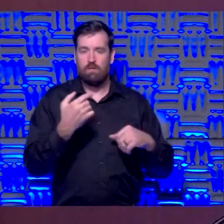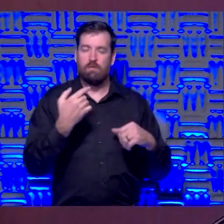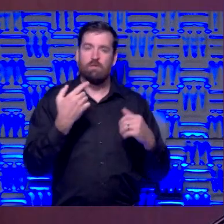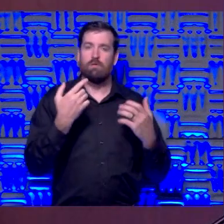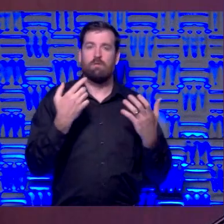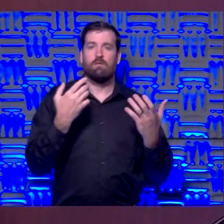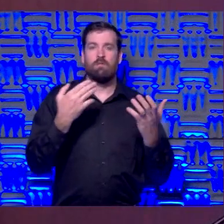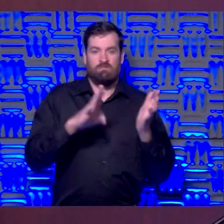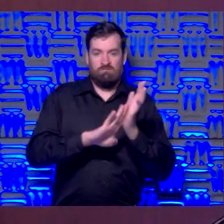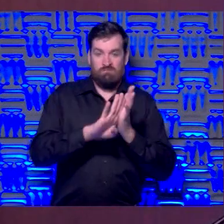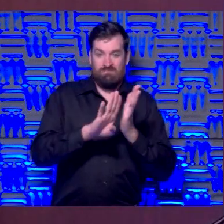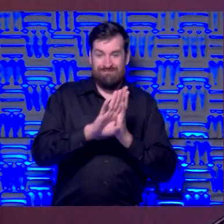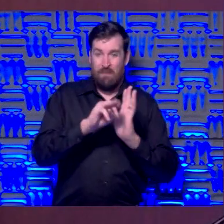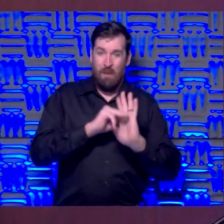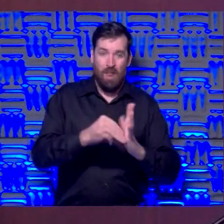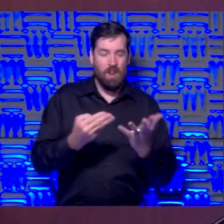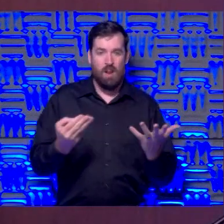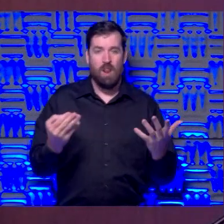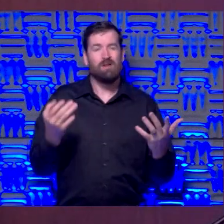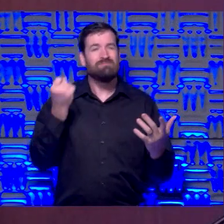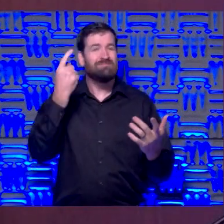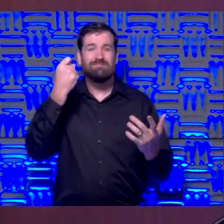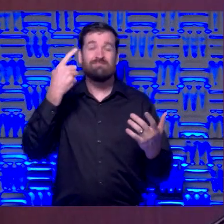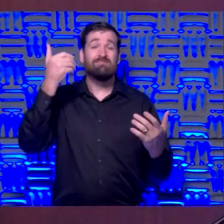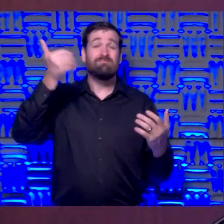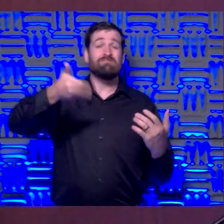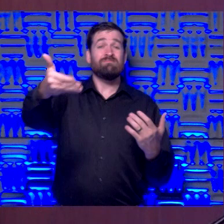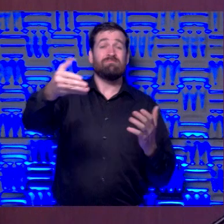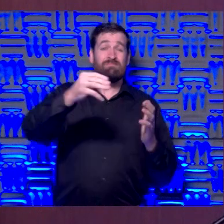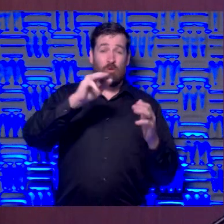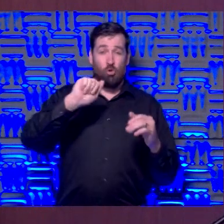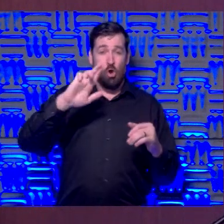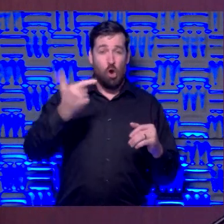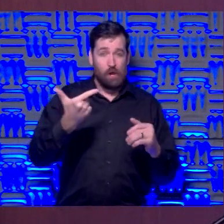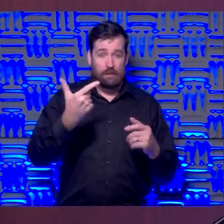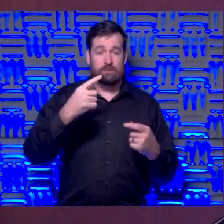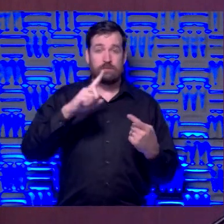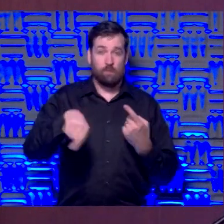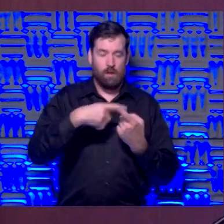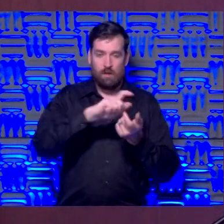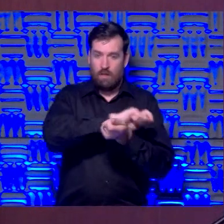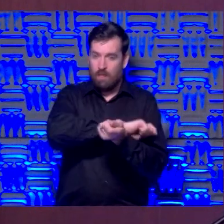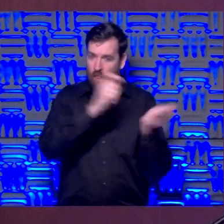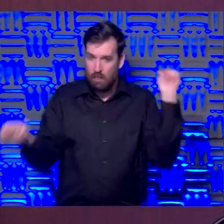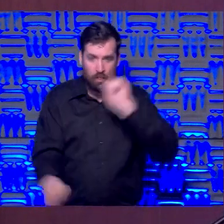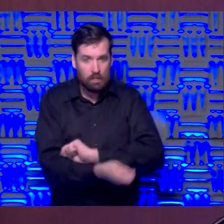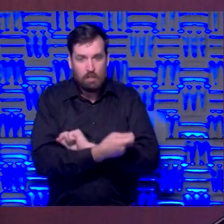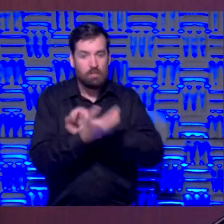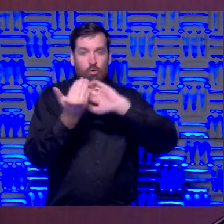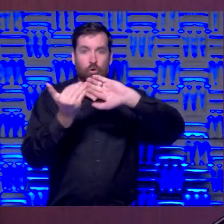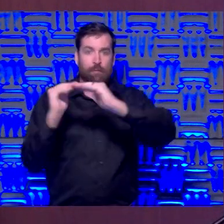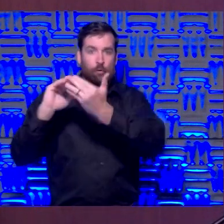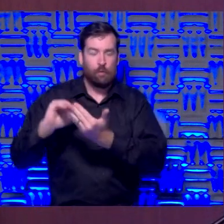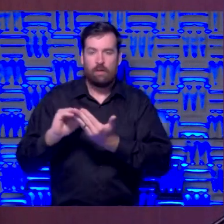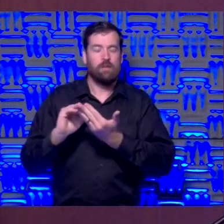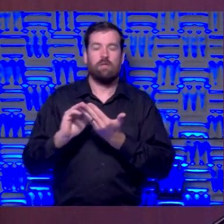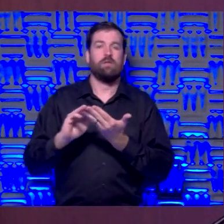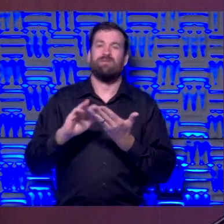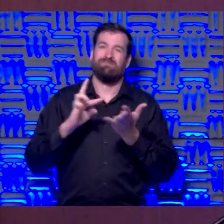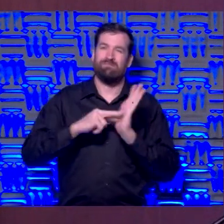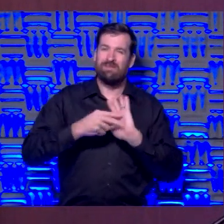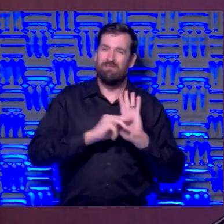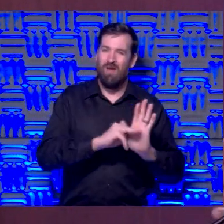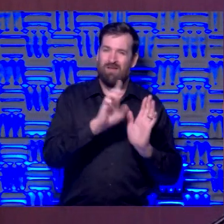develop their model, but their model is going to change a whole lot in August when we change the demographic of the city pretty significantly.